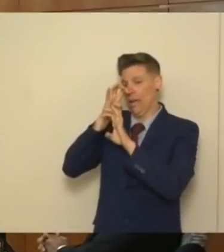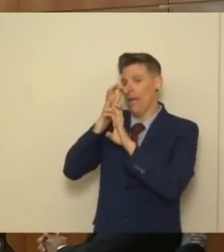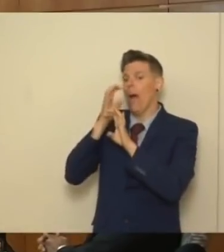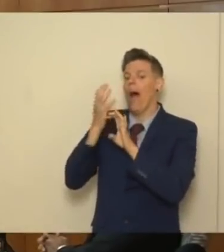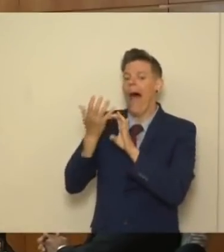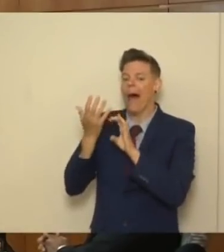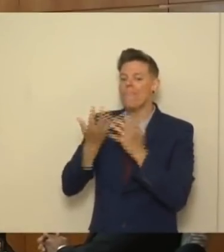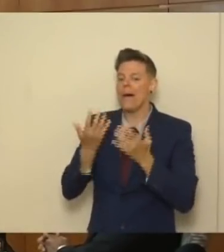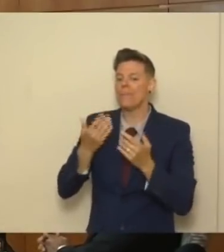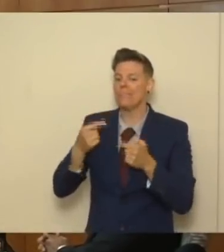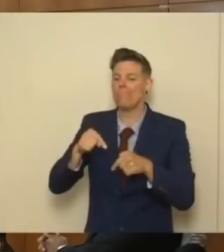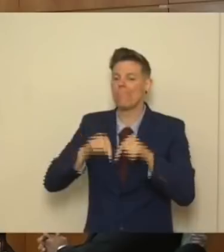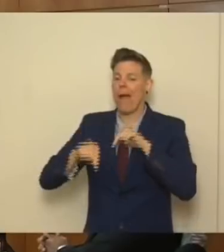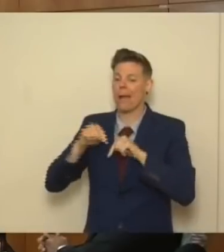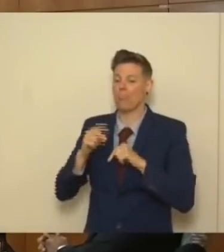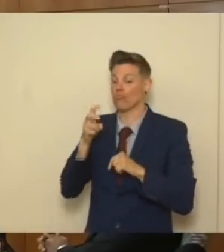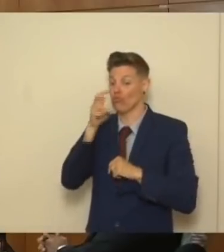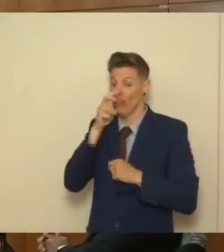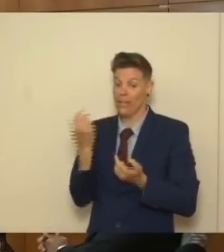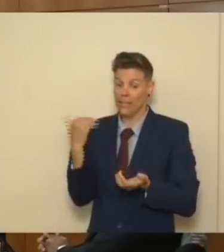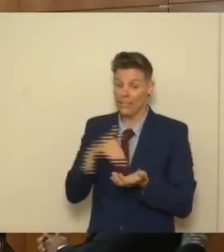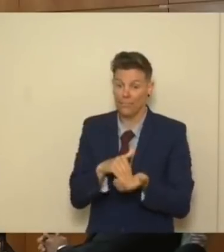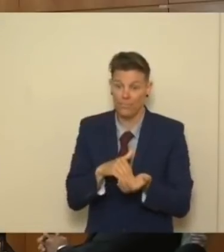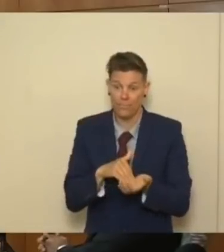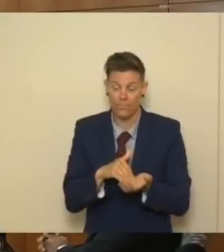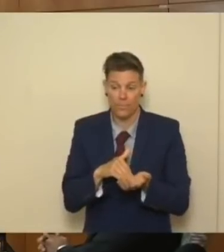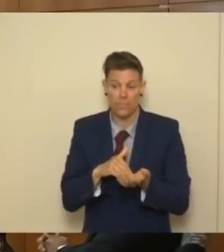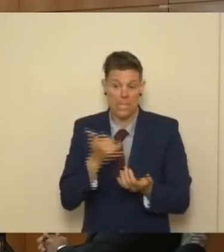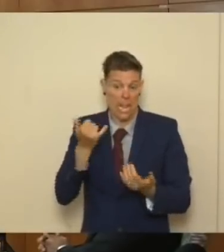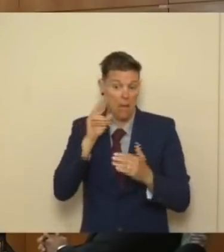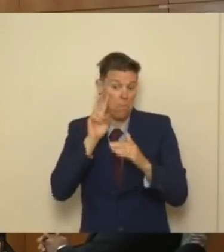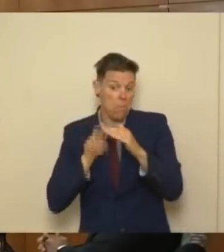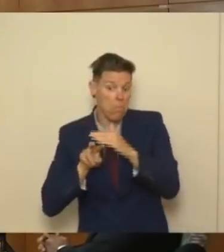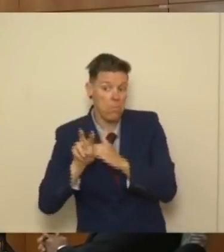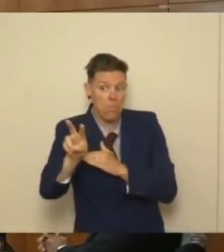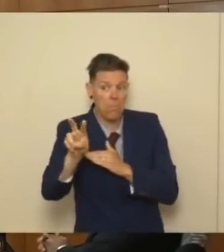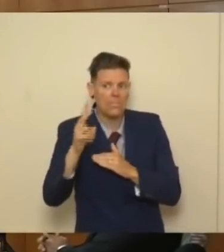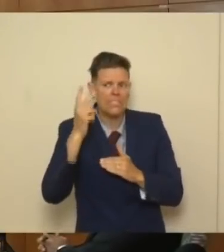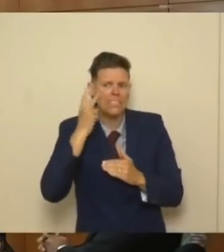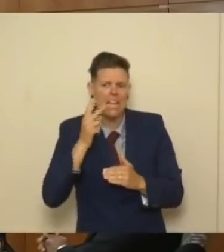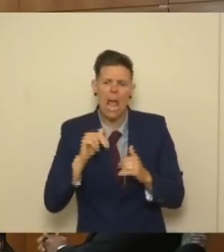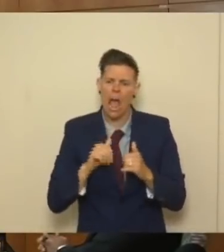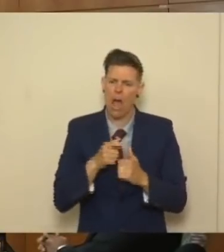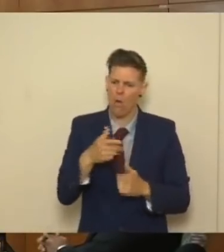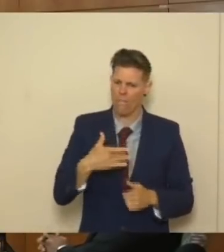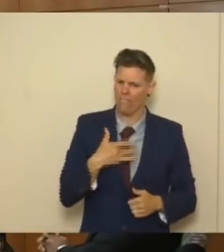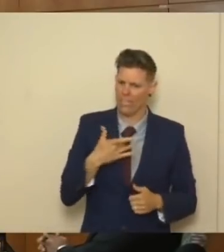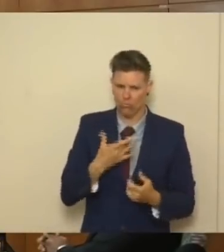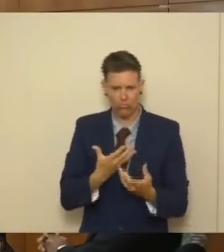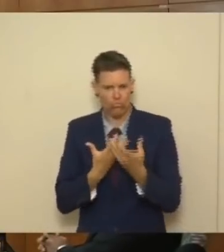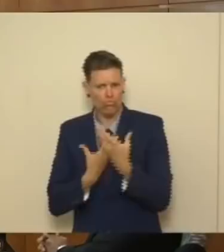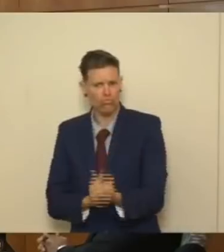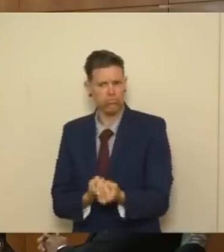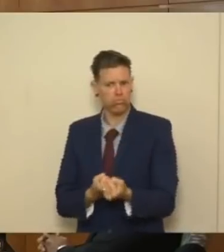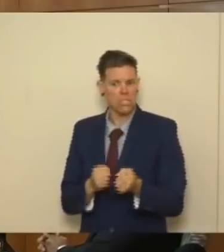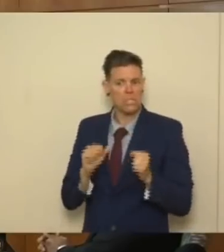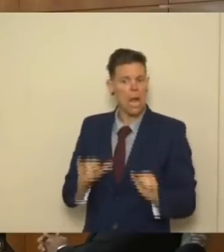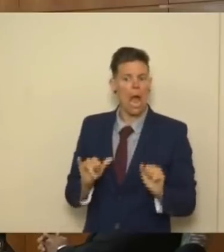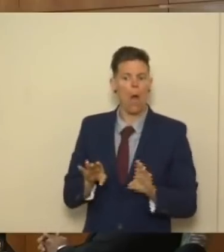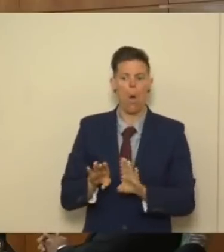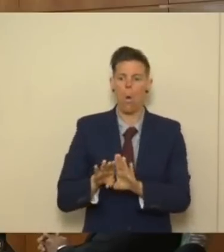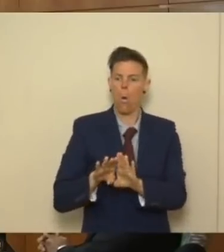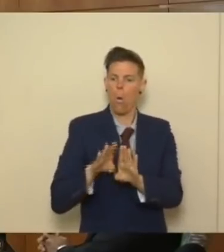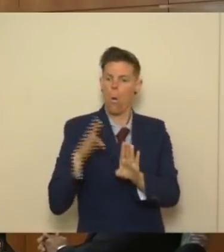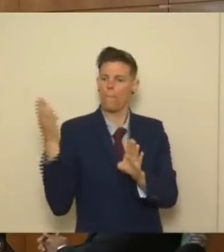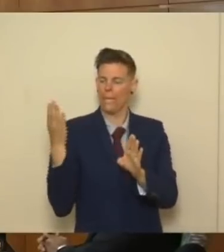how confident are you that we can continue to reopen sometime in July without running into the kind of situation that's